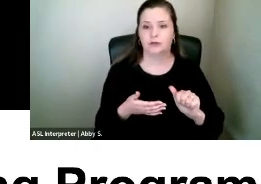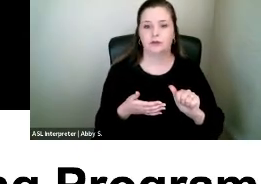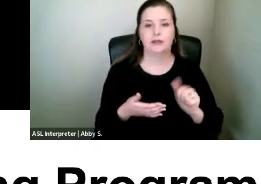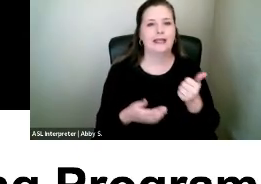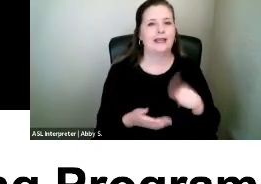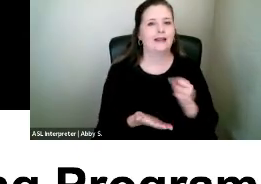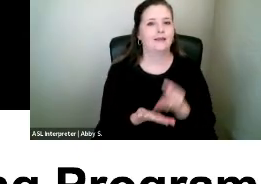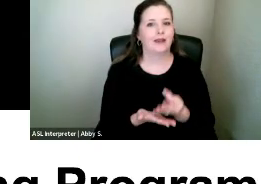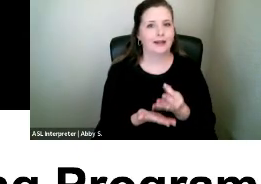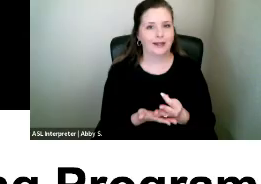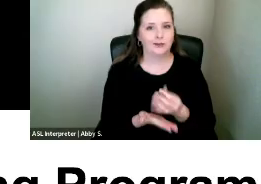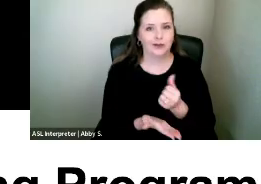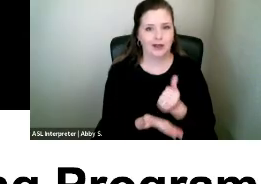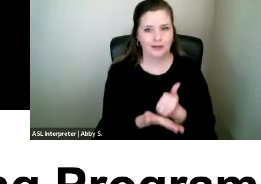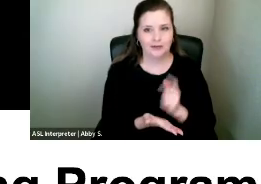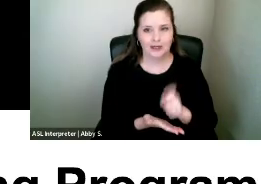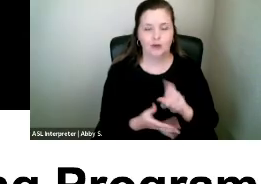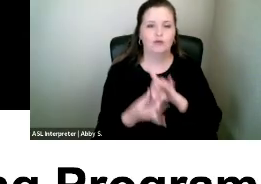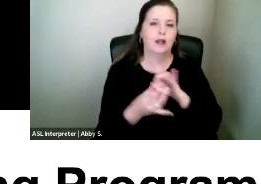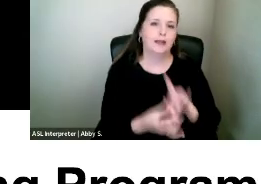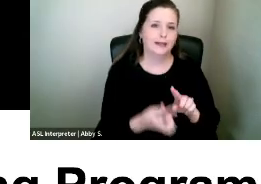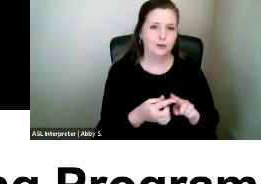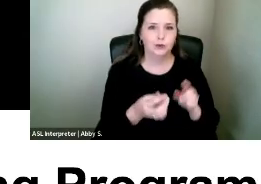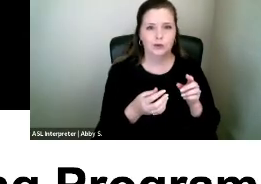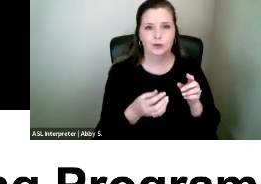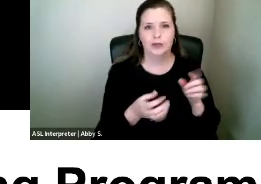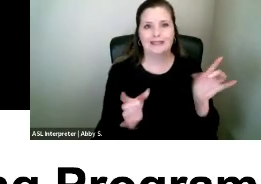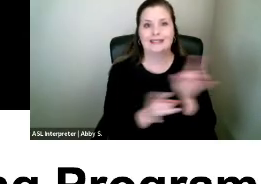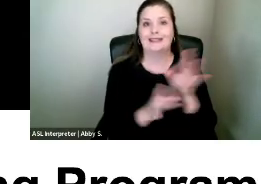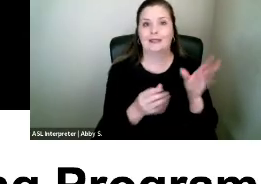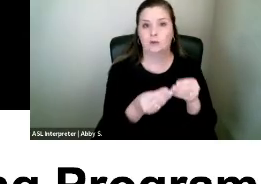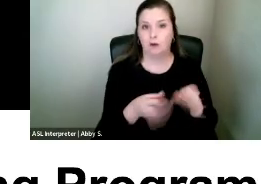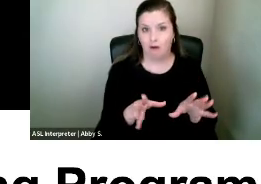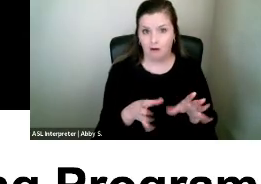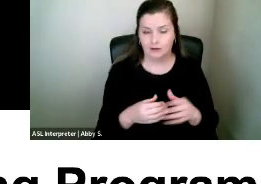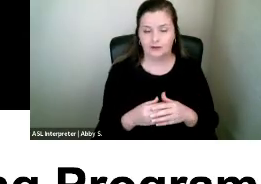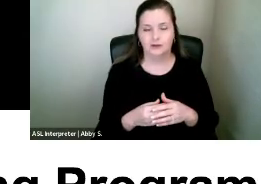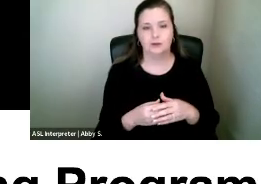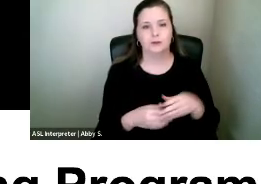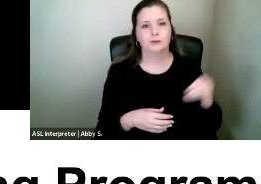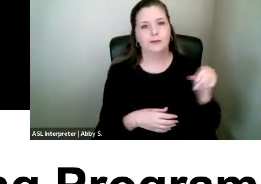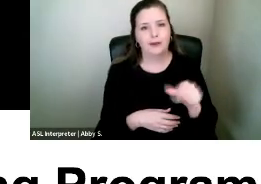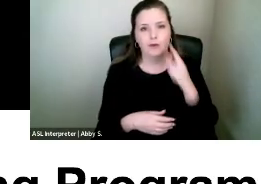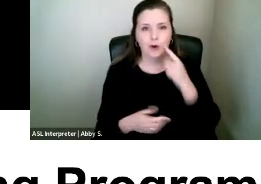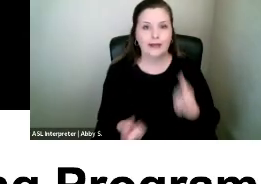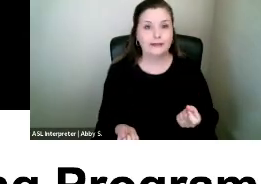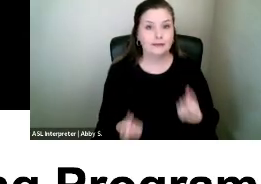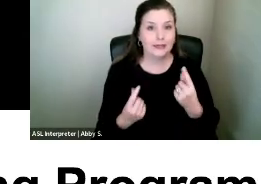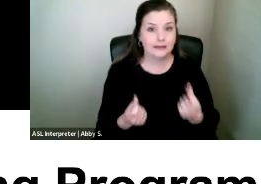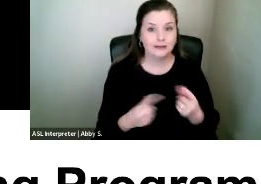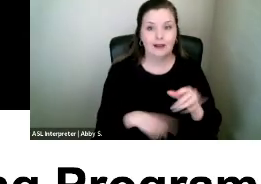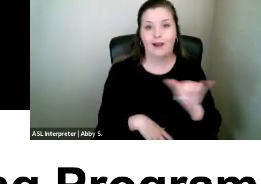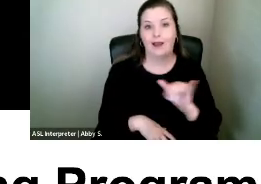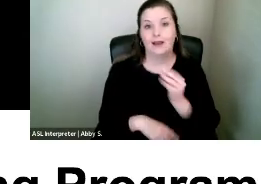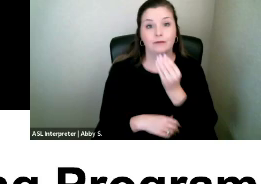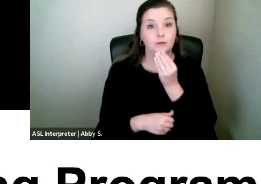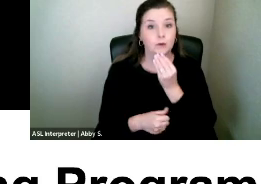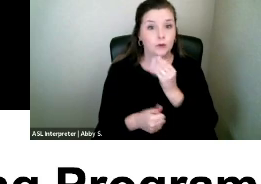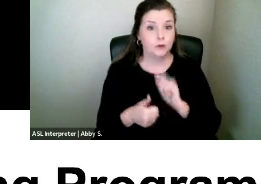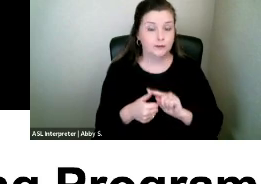related to any disaster-related loss, to cover expenses, including